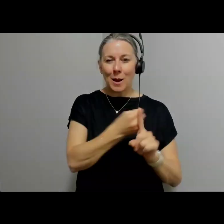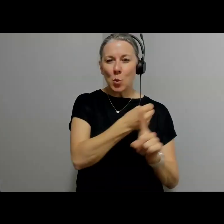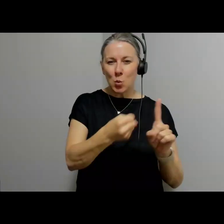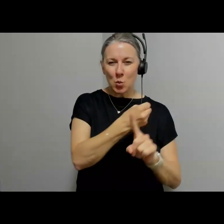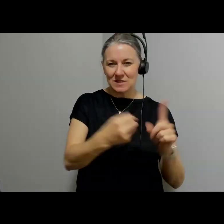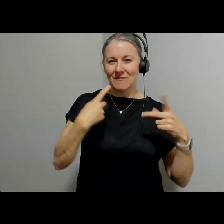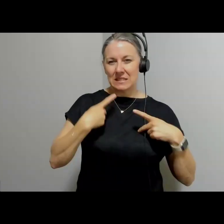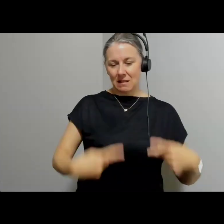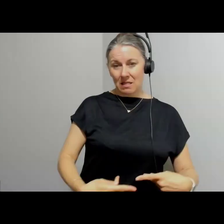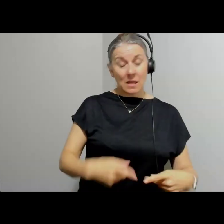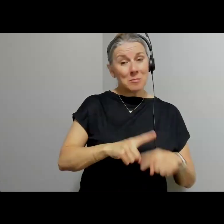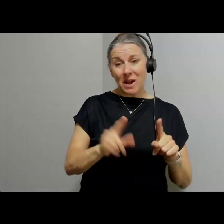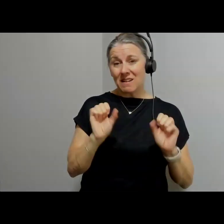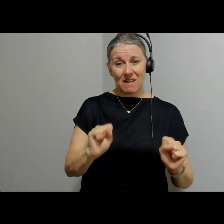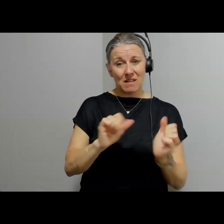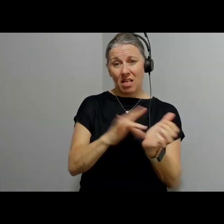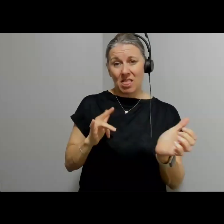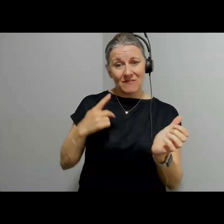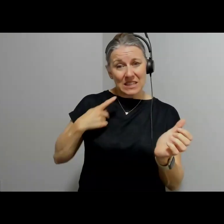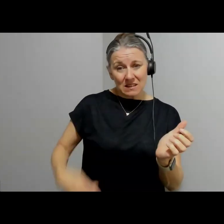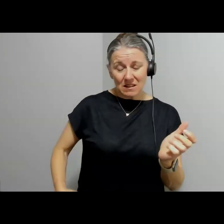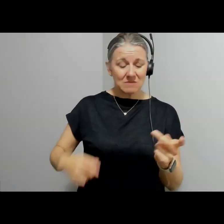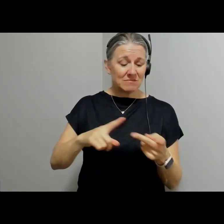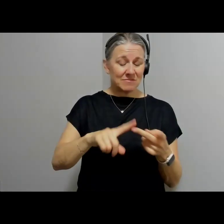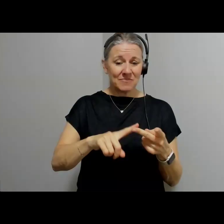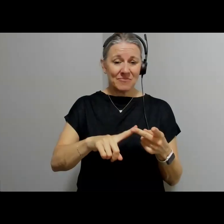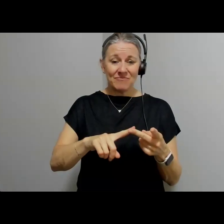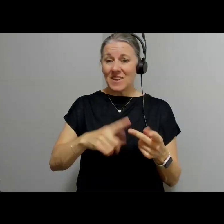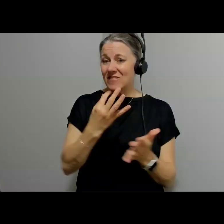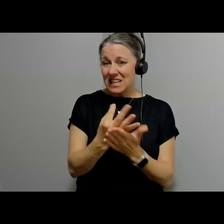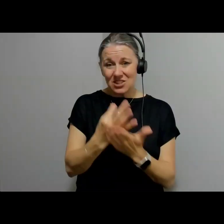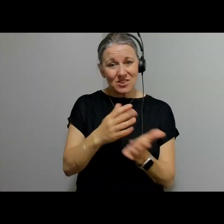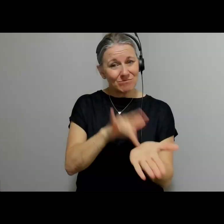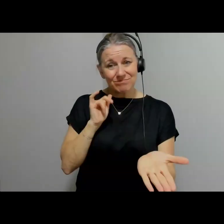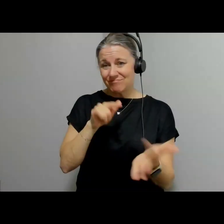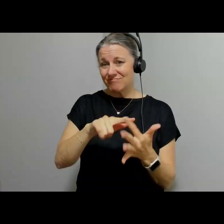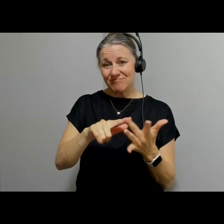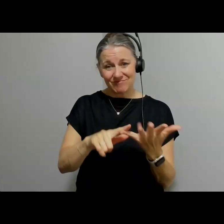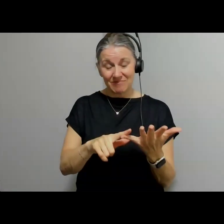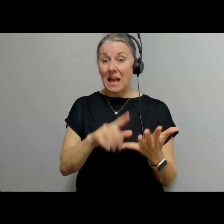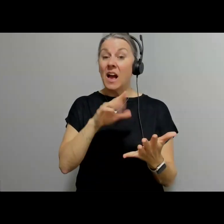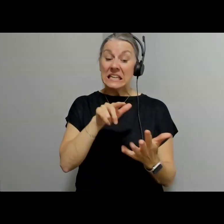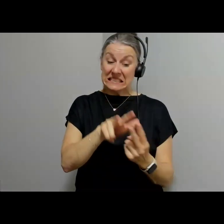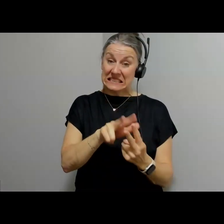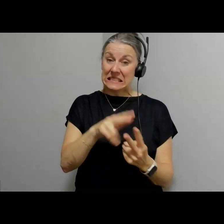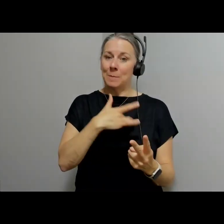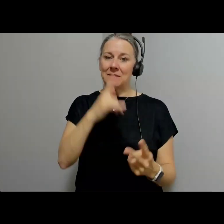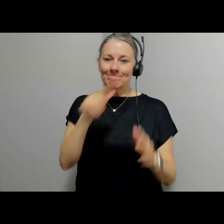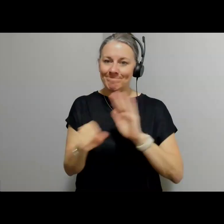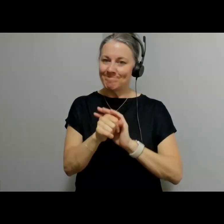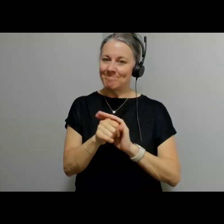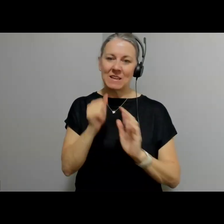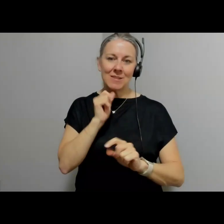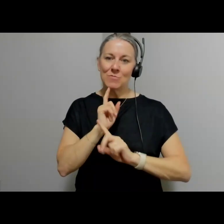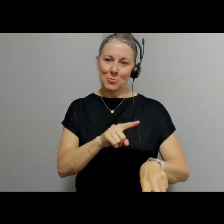financial. And it is more often than not hidden and unreported. Behind the statistics